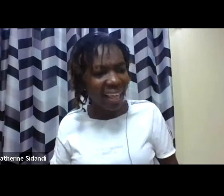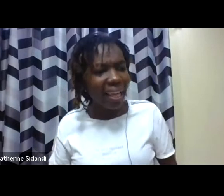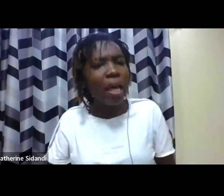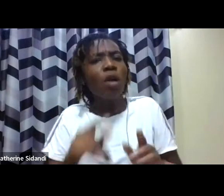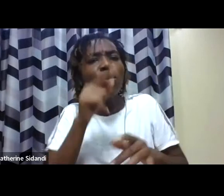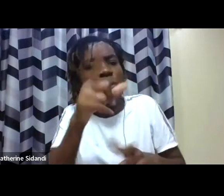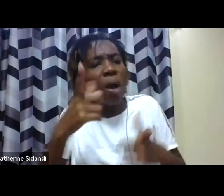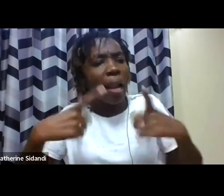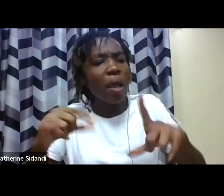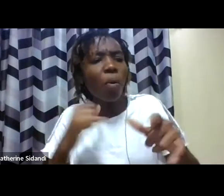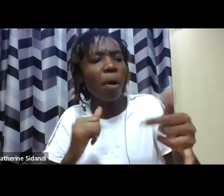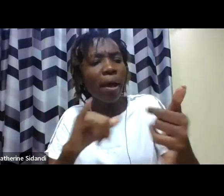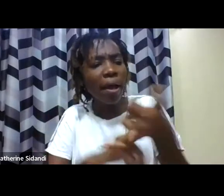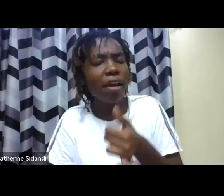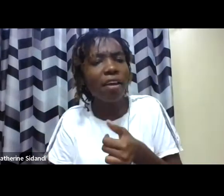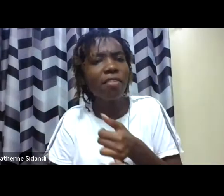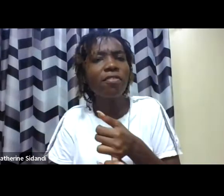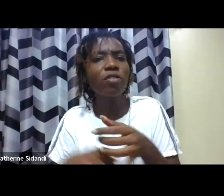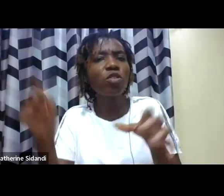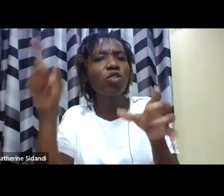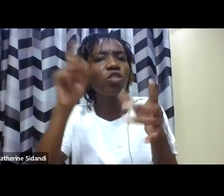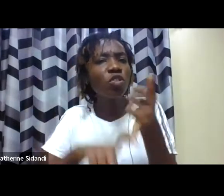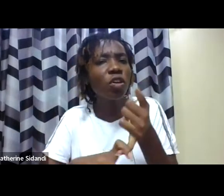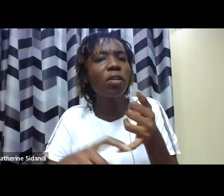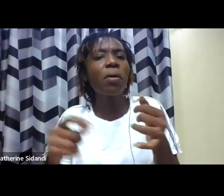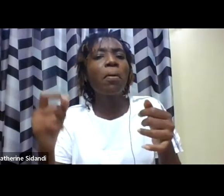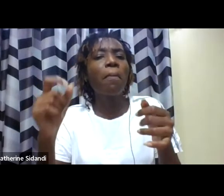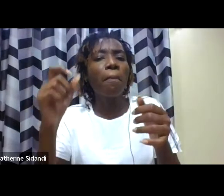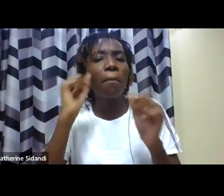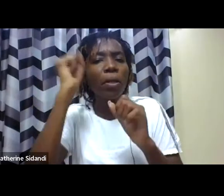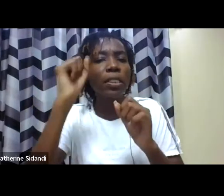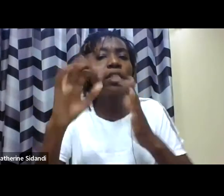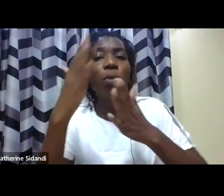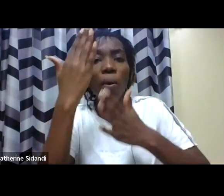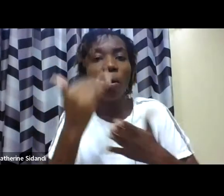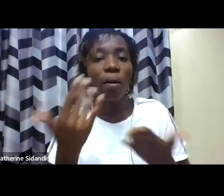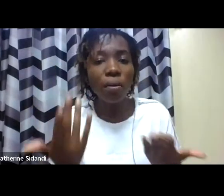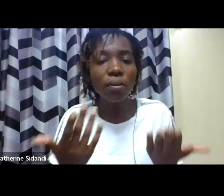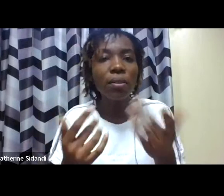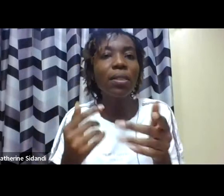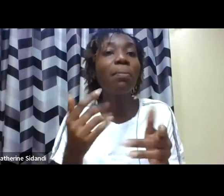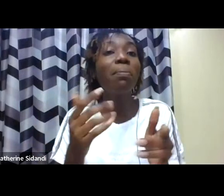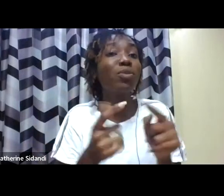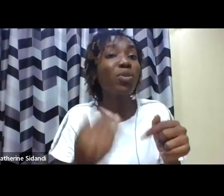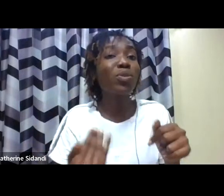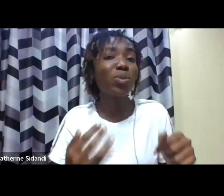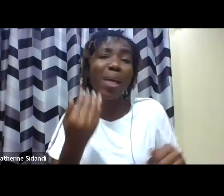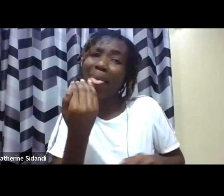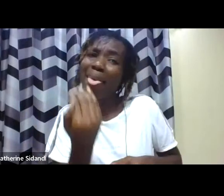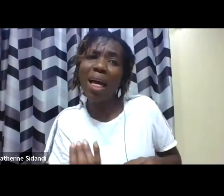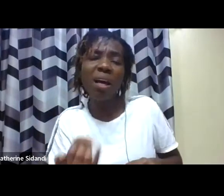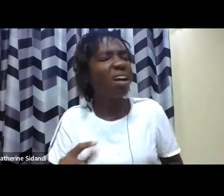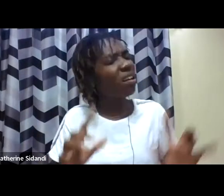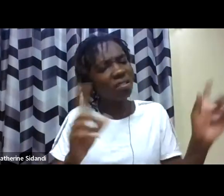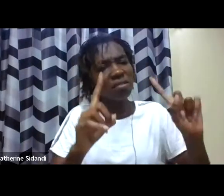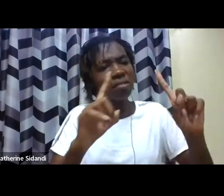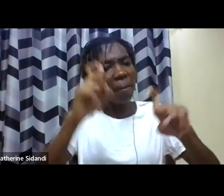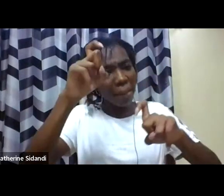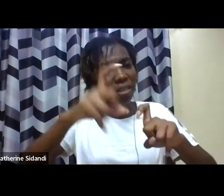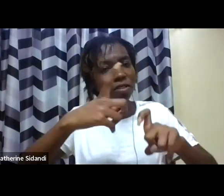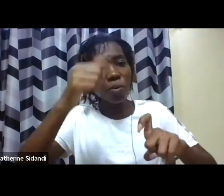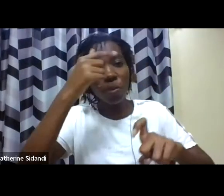go to politics and the children were still young and all that. But he said, yeah, she just has to go. And this will